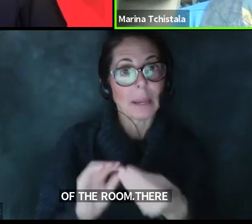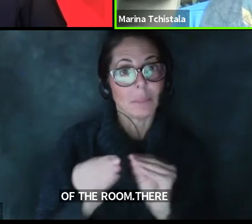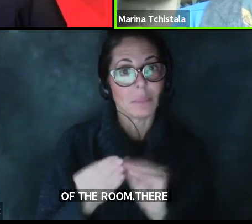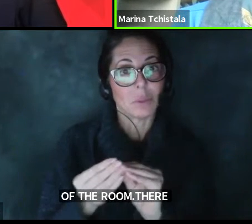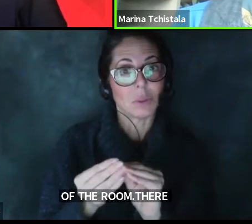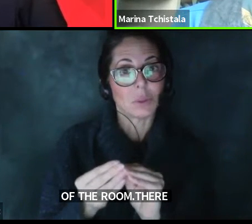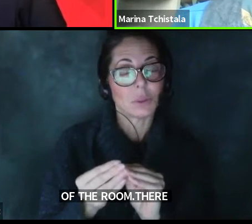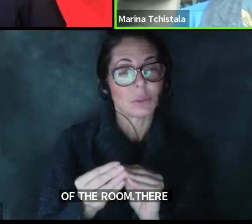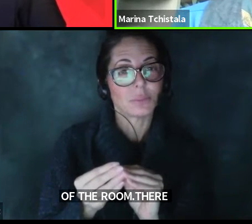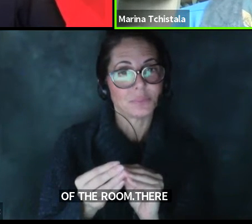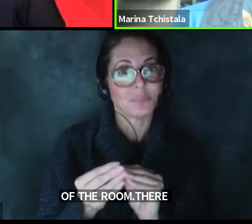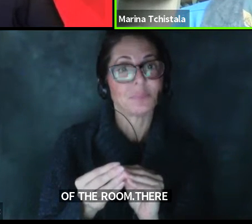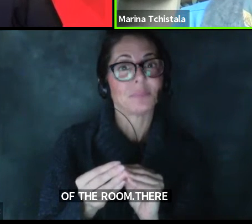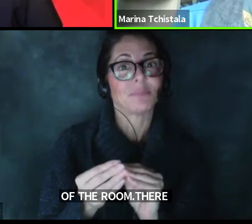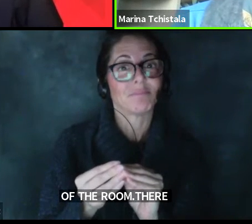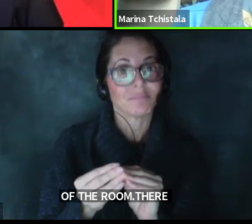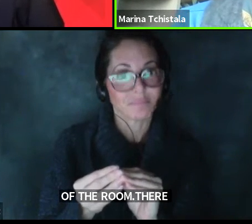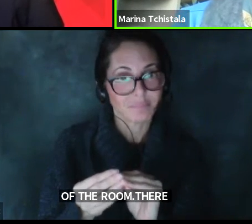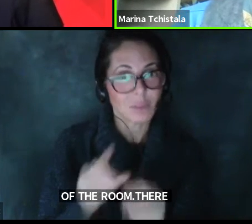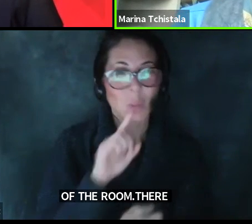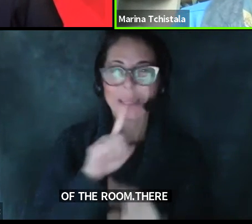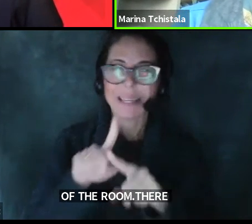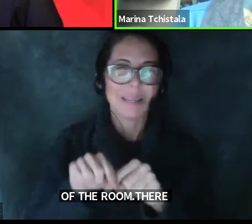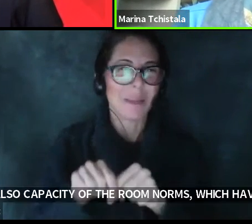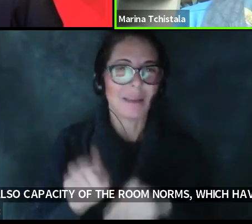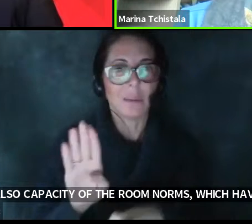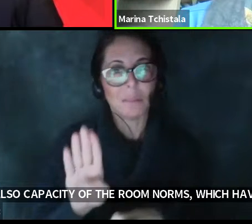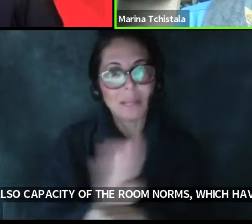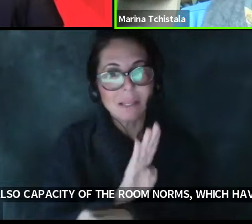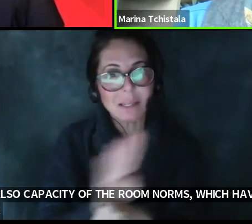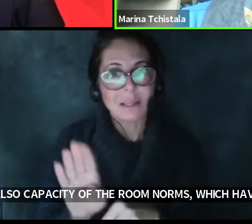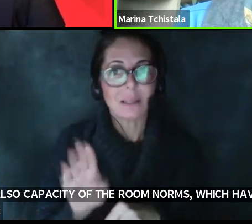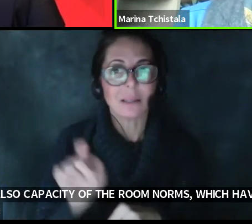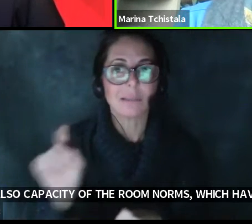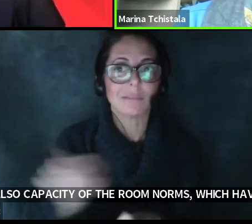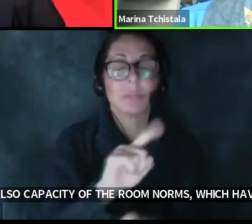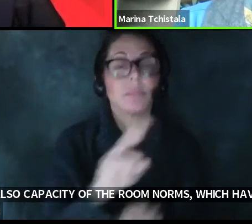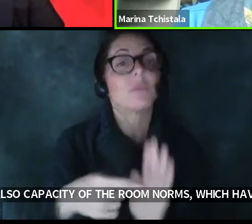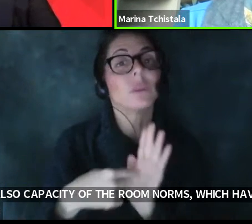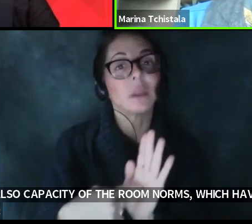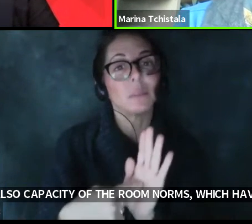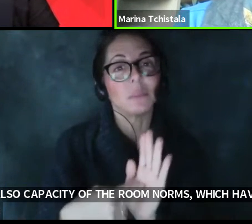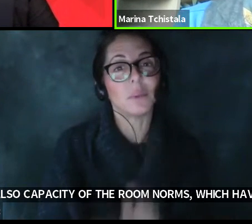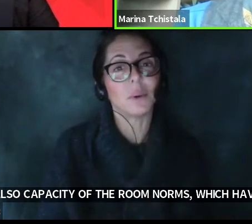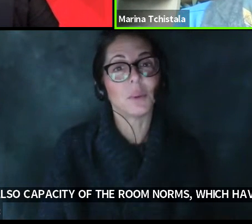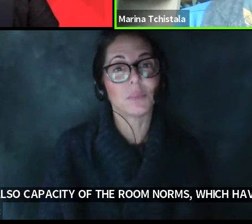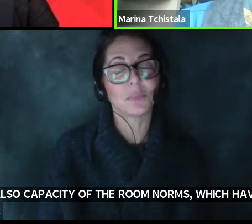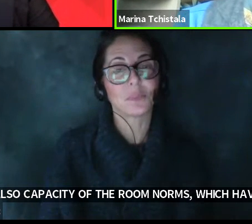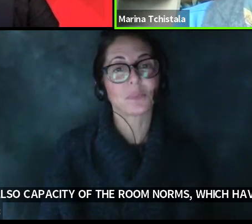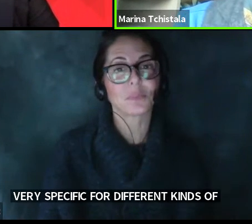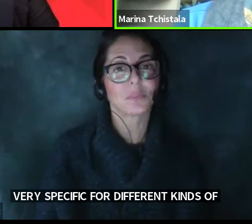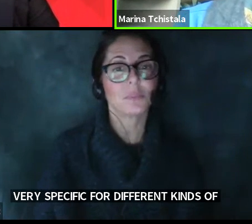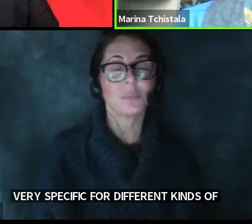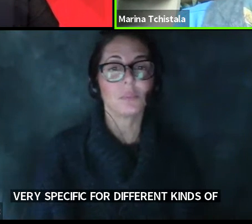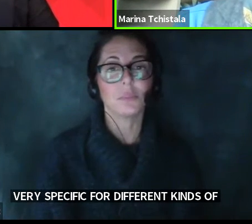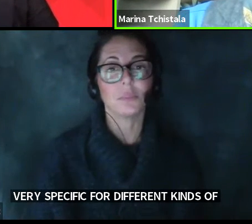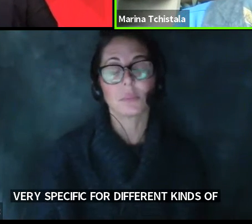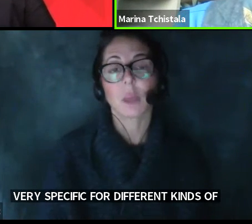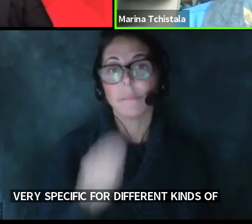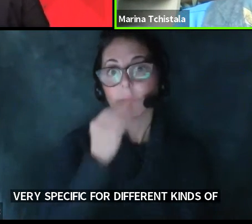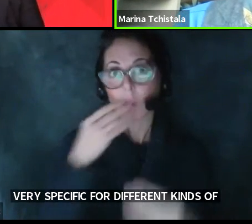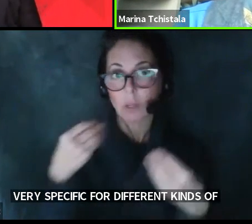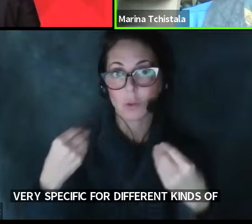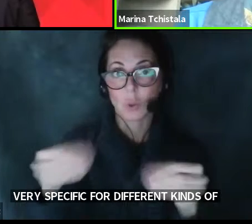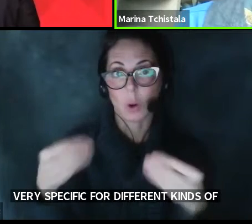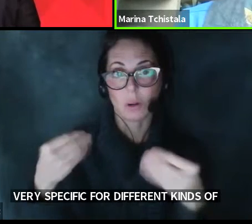for different kinds of businesses. For example, in the grocery stores or in some stores, you can